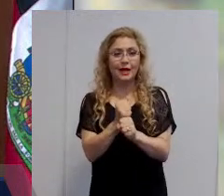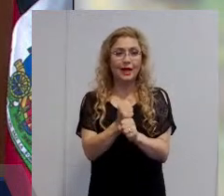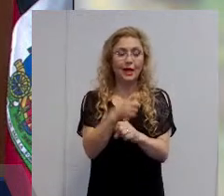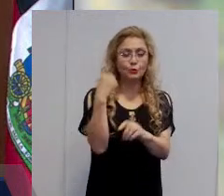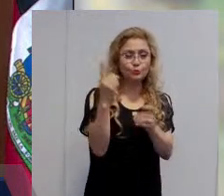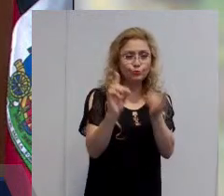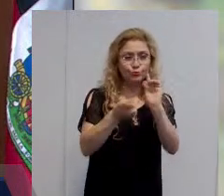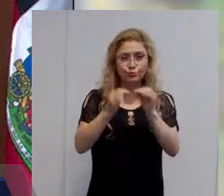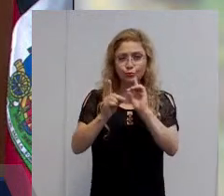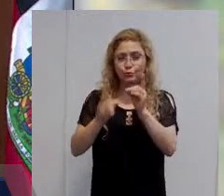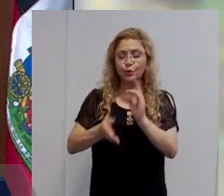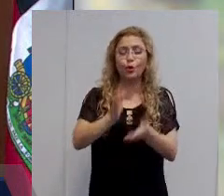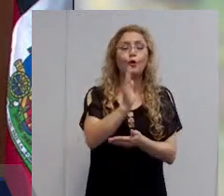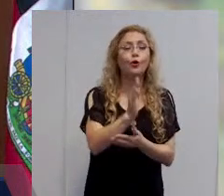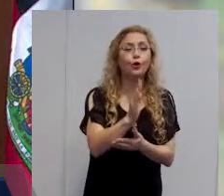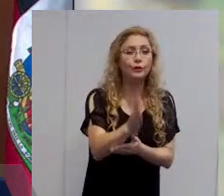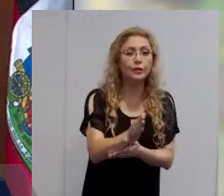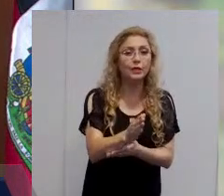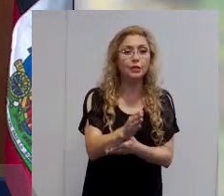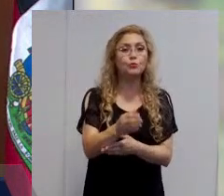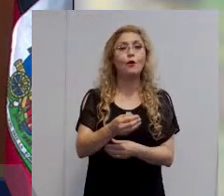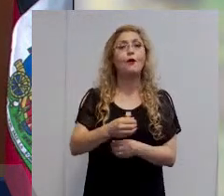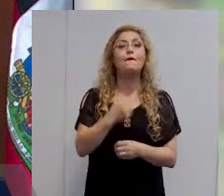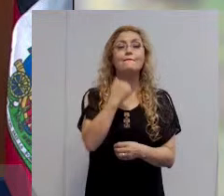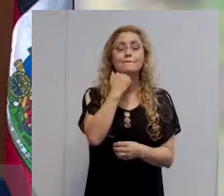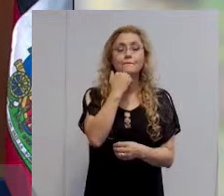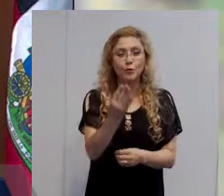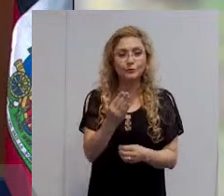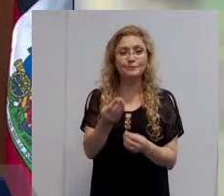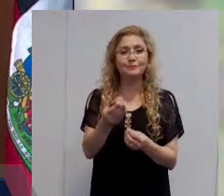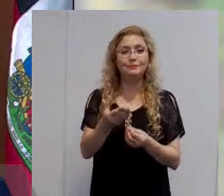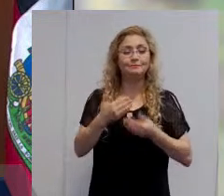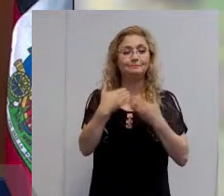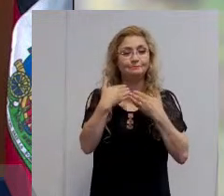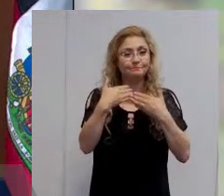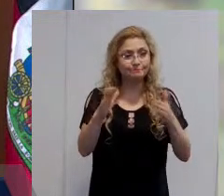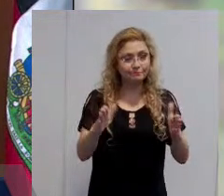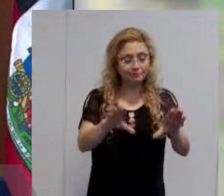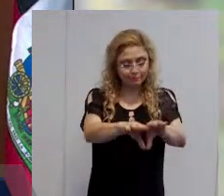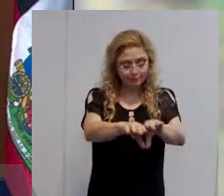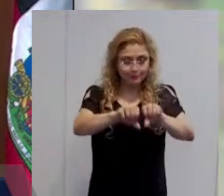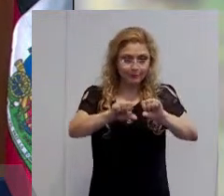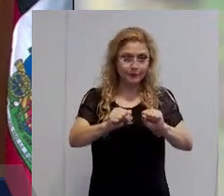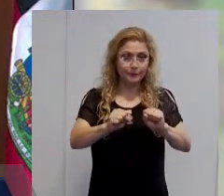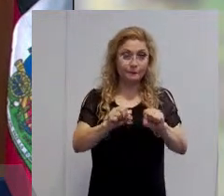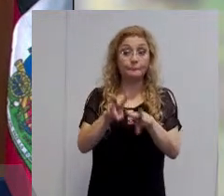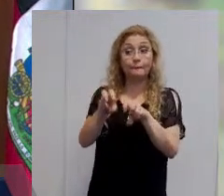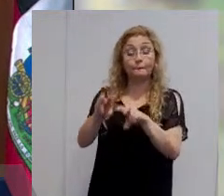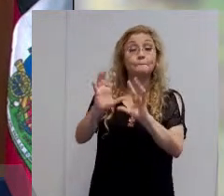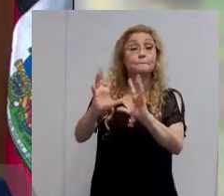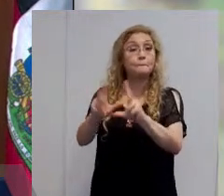farming, that is why the invitation is to continue to